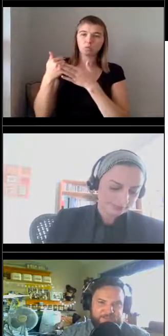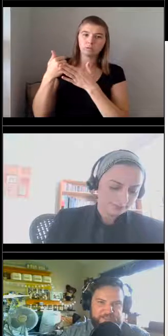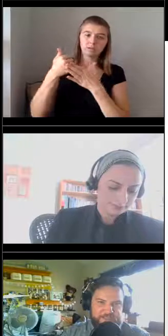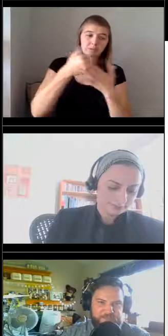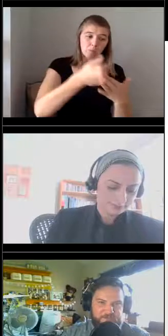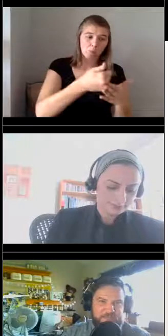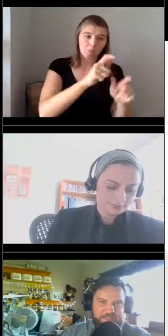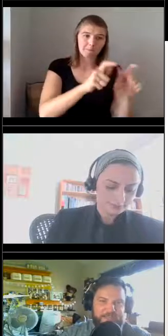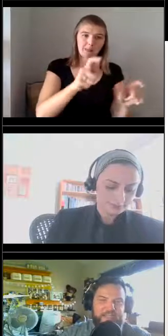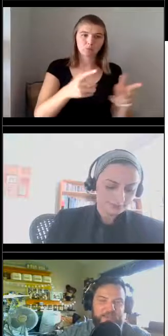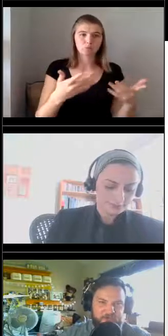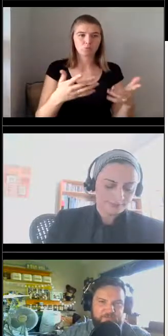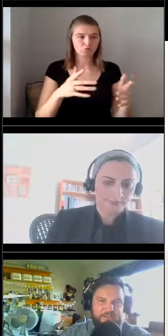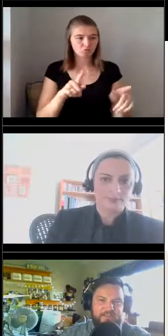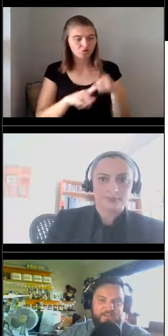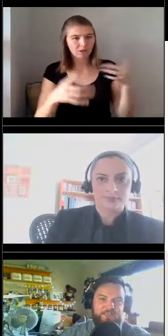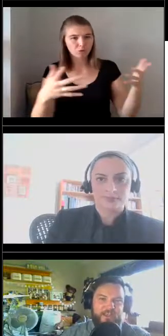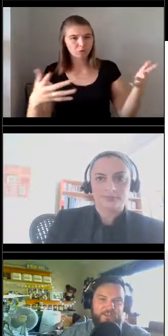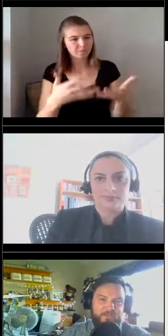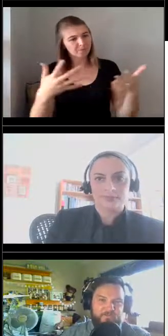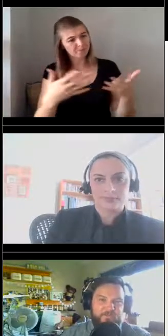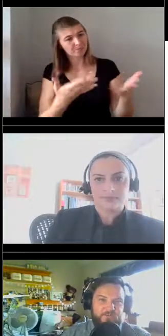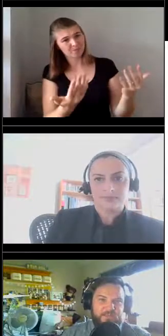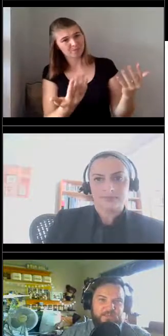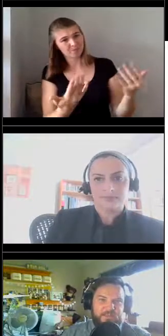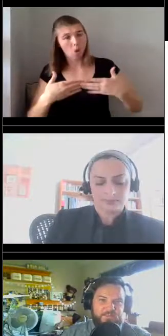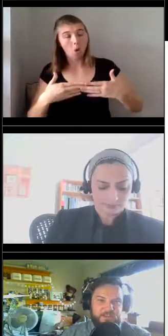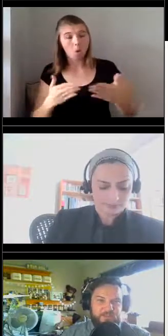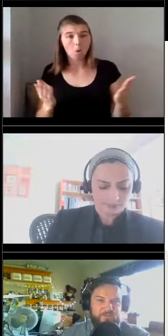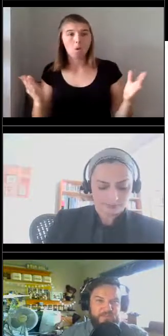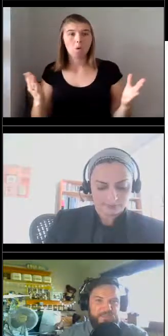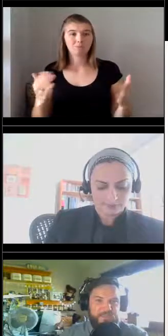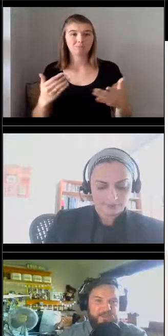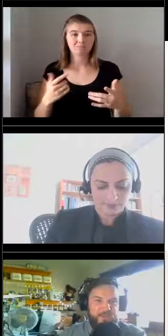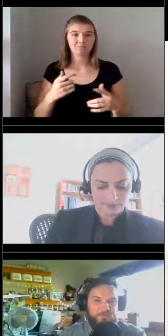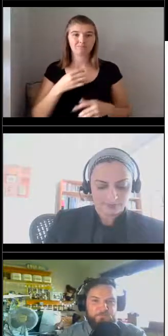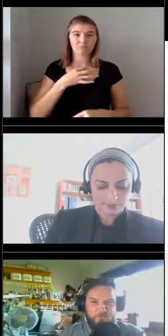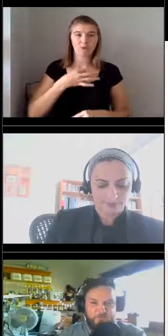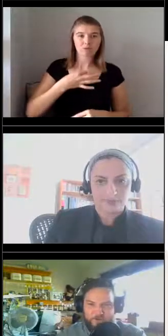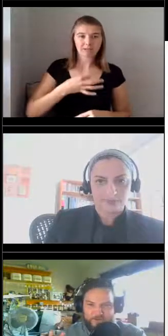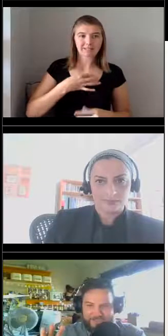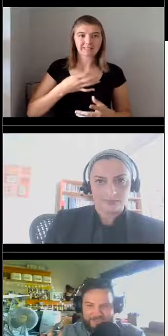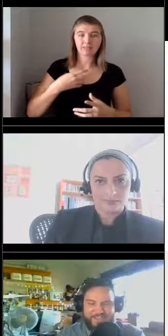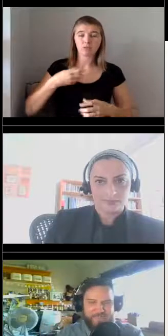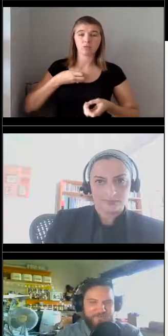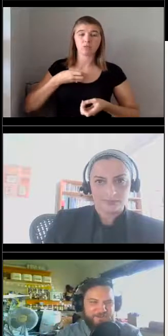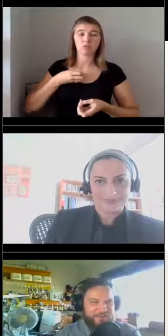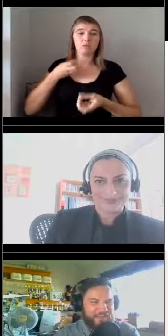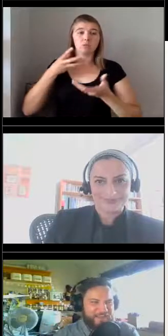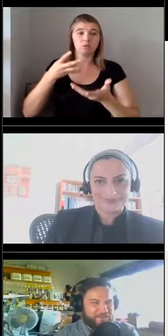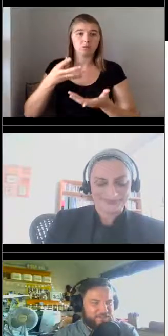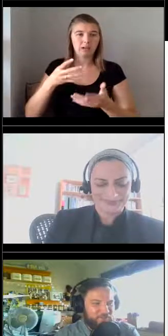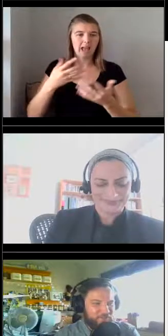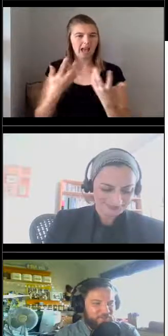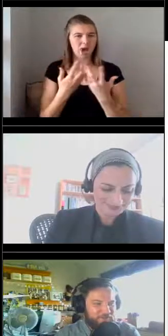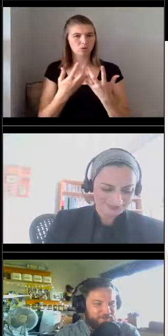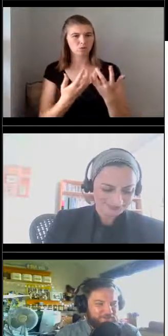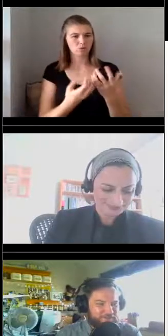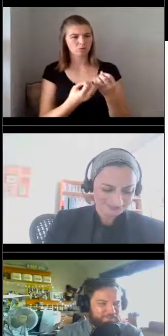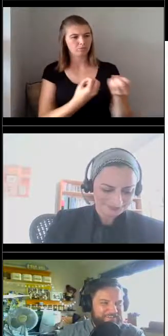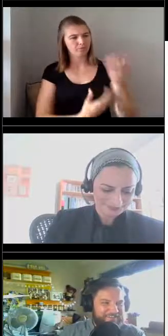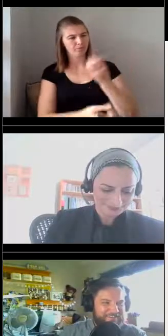their uncertainties? How do you actually encourage that and create an environment that encourages that? Boon, just in case we lose you again, let's start